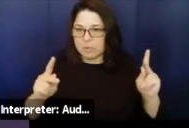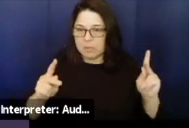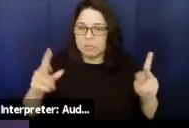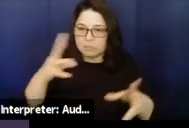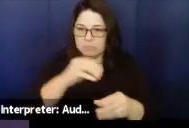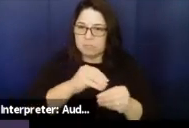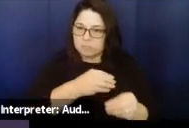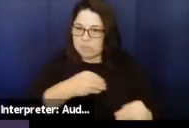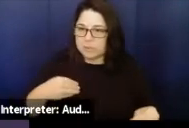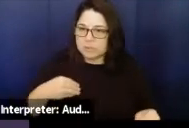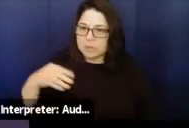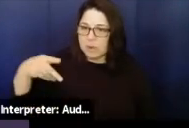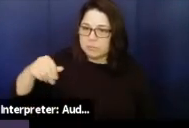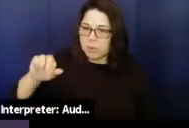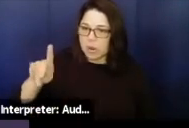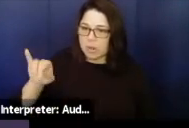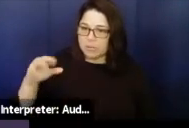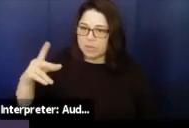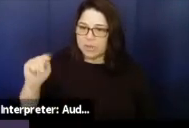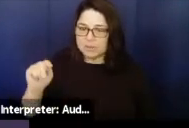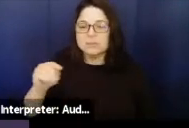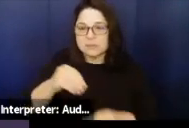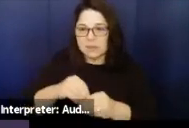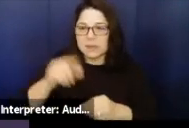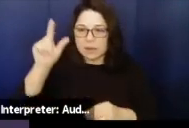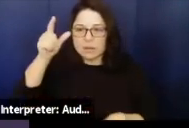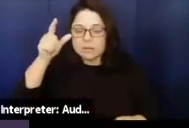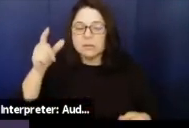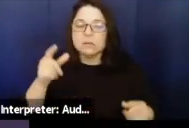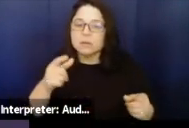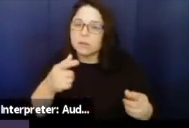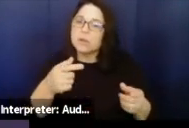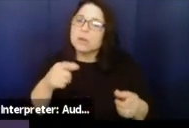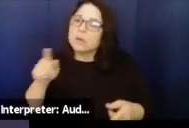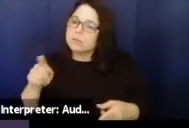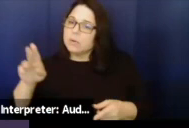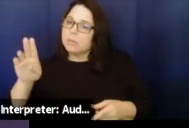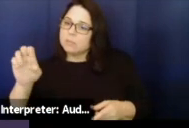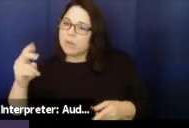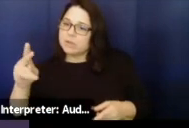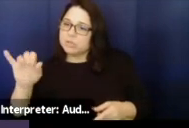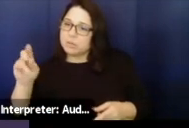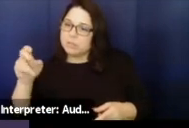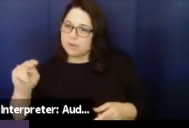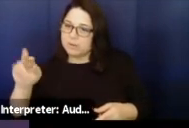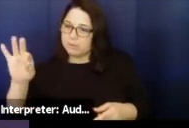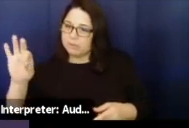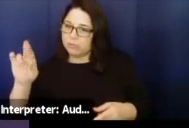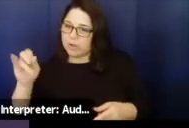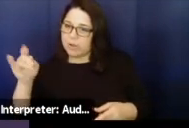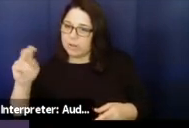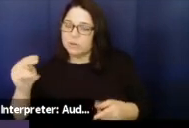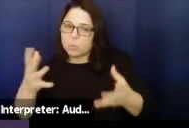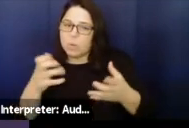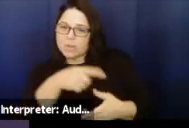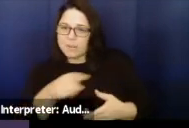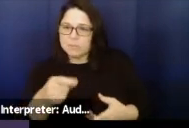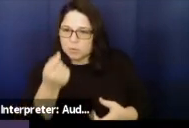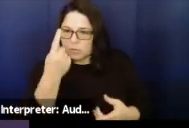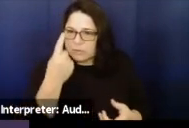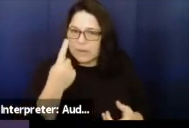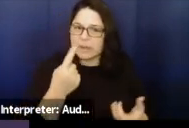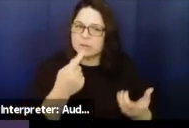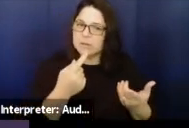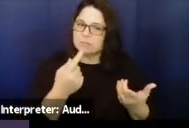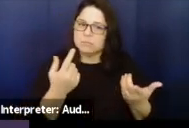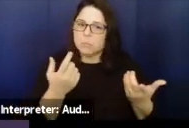in London. Franklin wanted Parliament to understand the moral of their actions. The financial ruin of the colonies